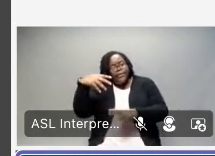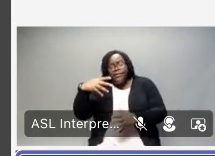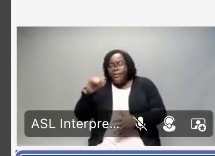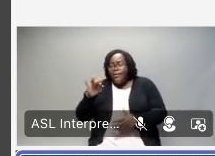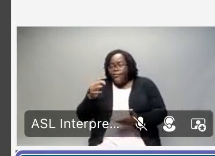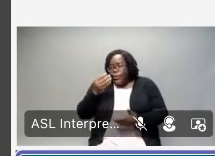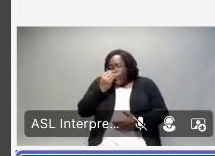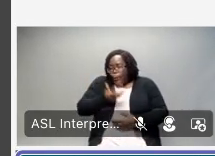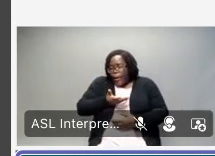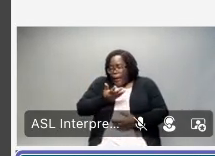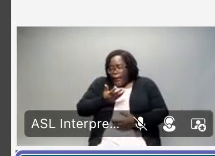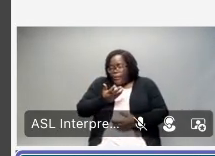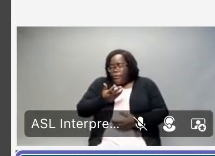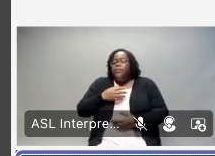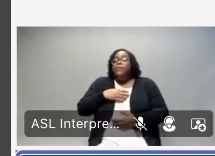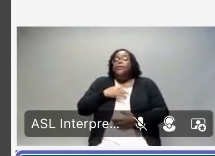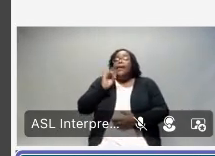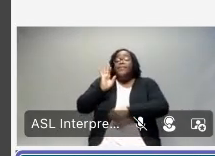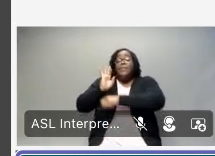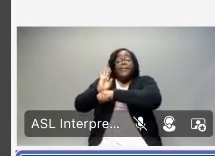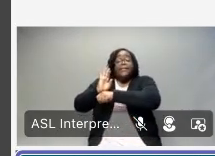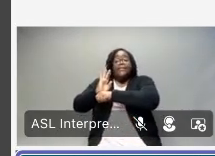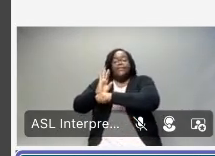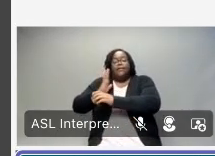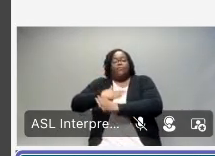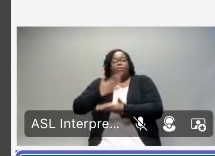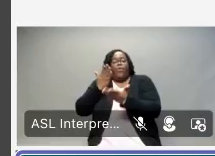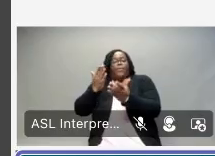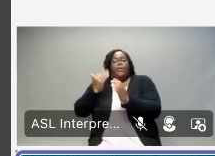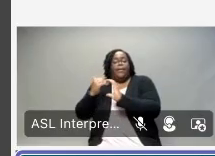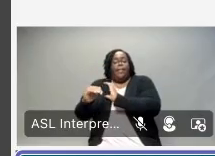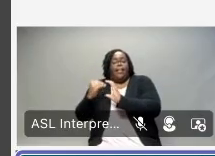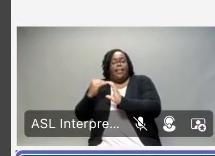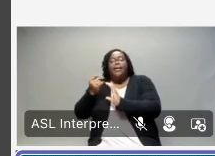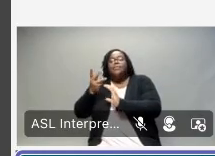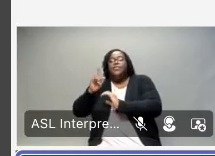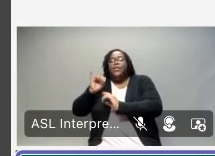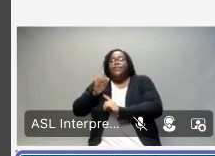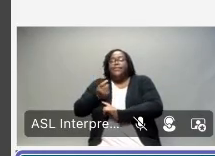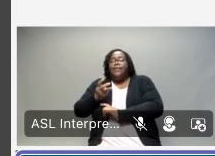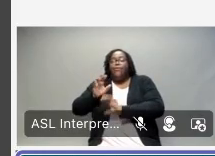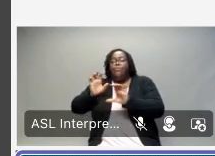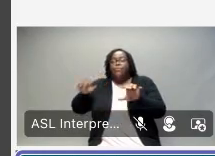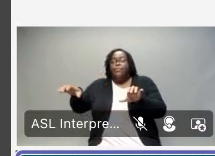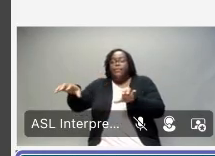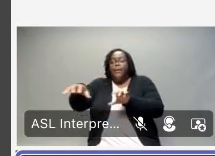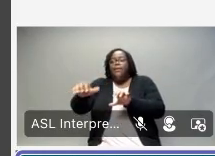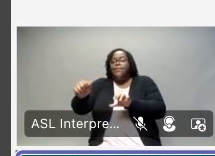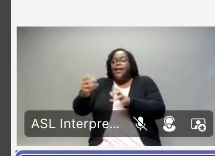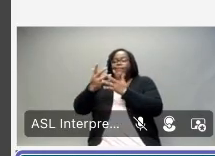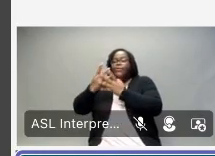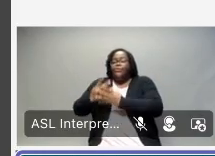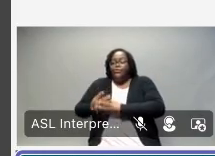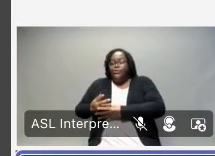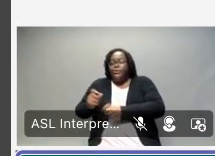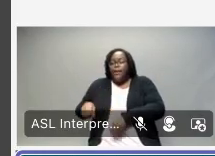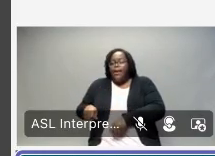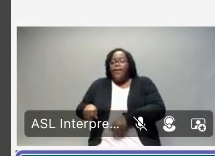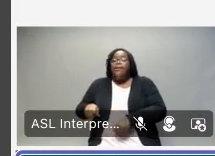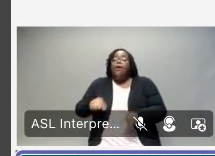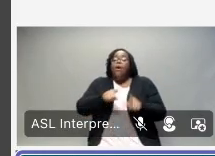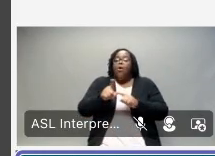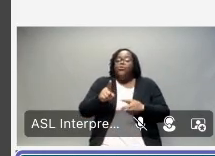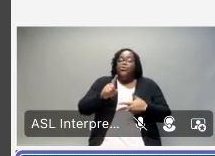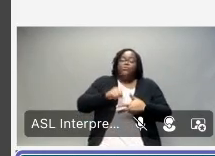morning. If you're a business, we recommend email, especially if you have multiple locations, because you can filter those. And we recommend